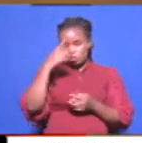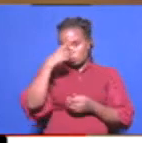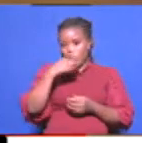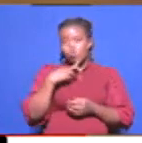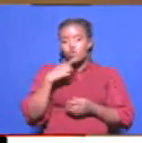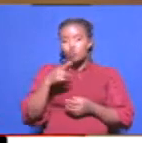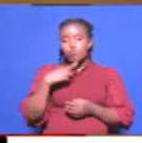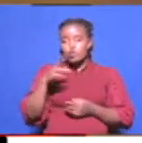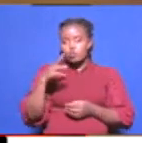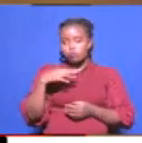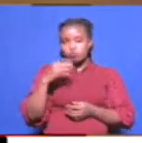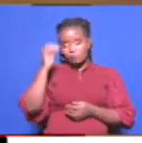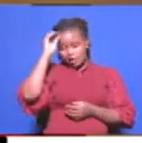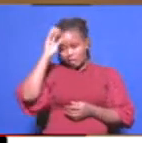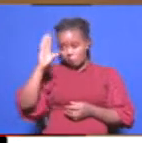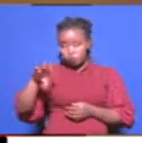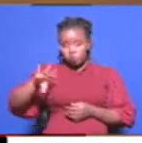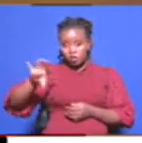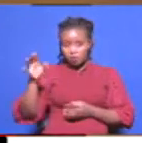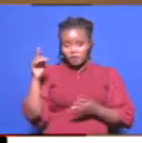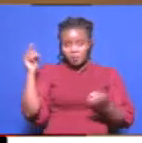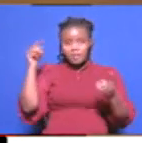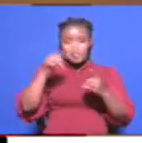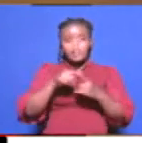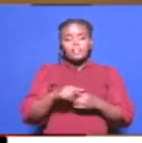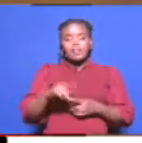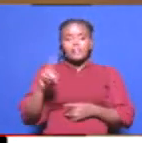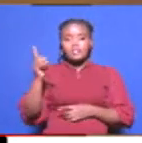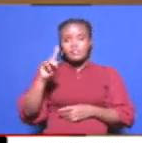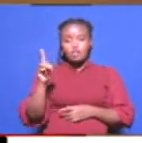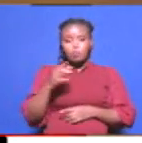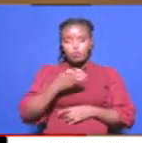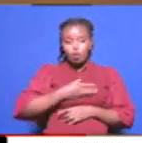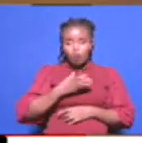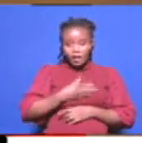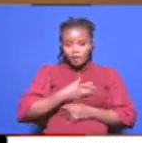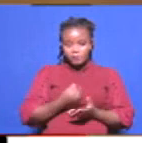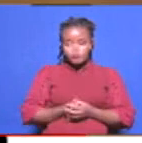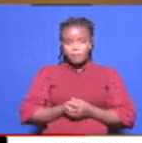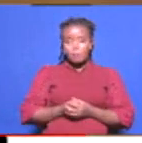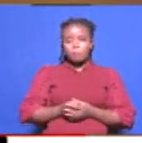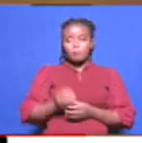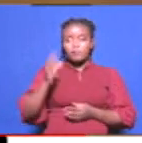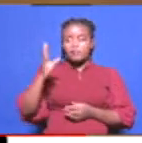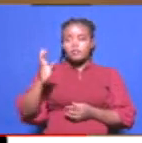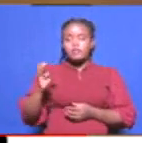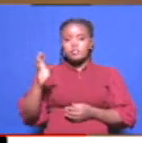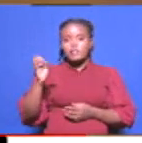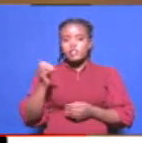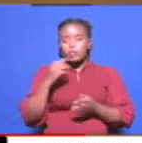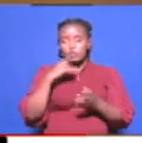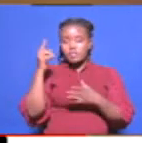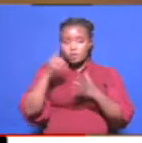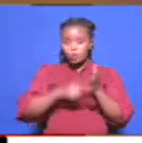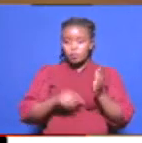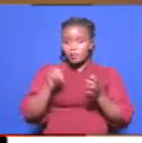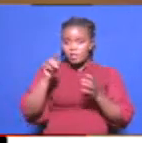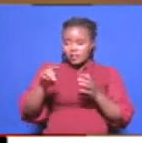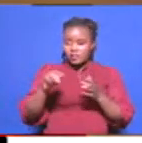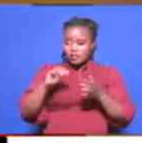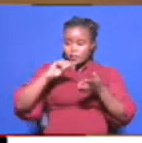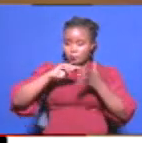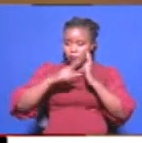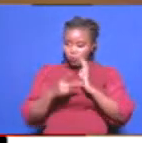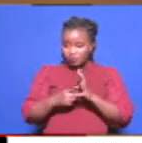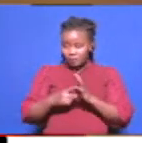targeting homeowners in Nairobi metropolitan area. Fisco Africa CEO John Mwaura says the gated community project targets